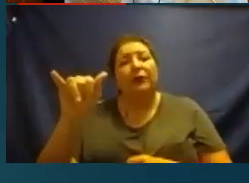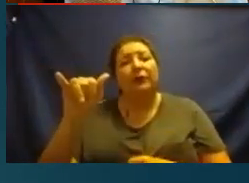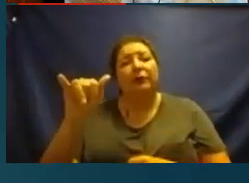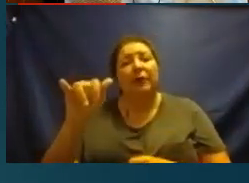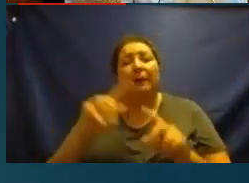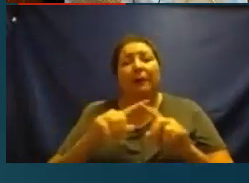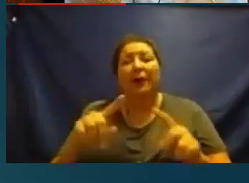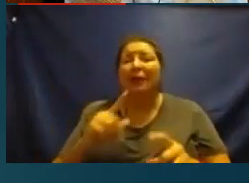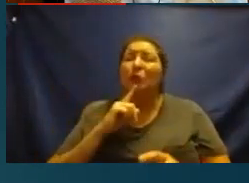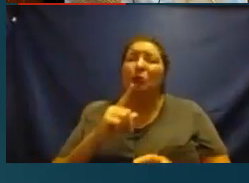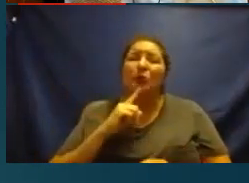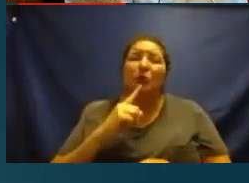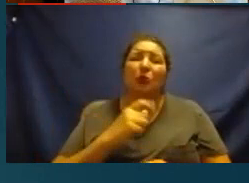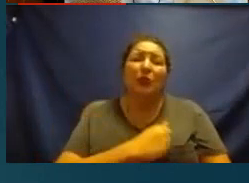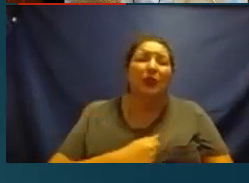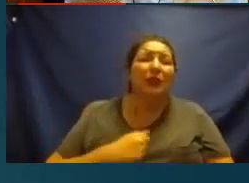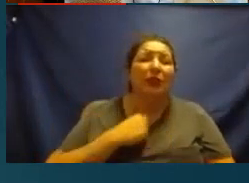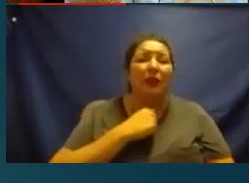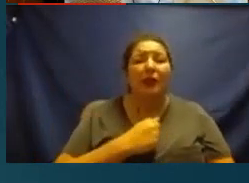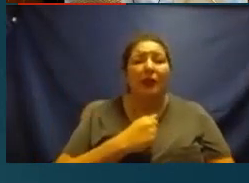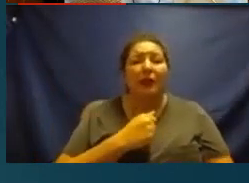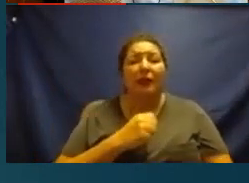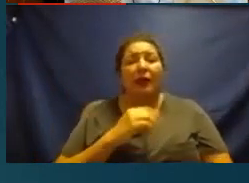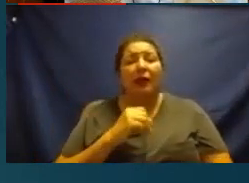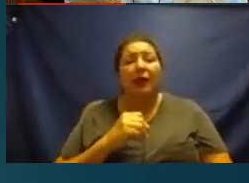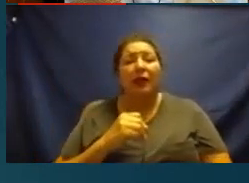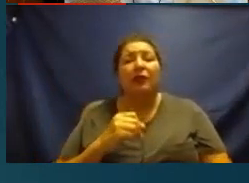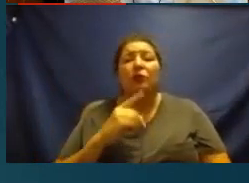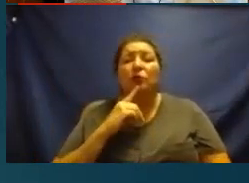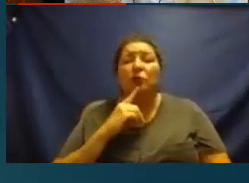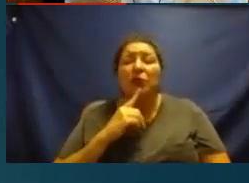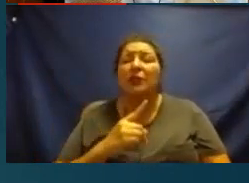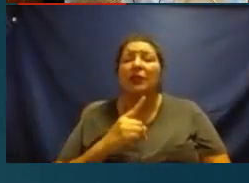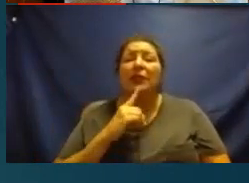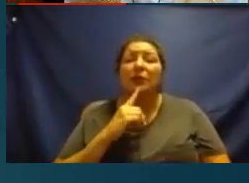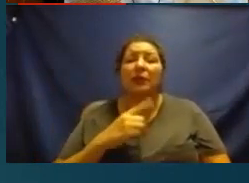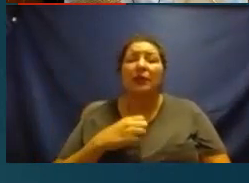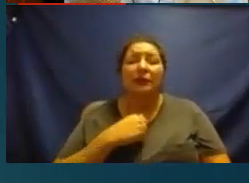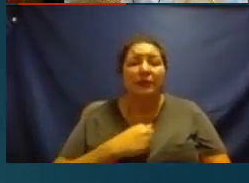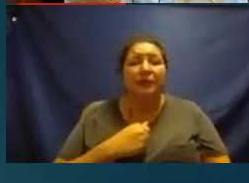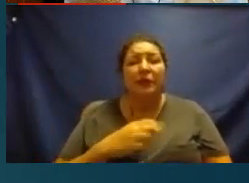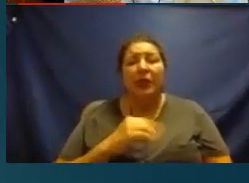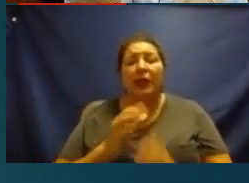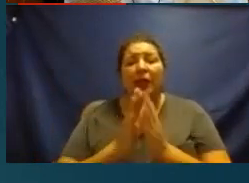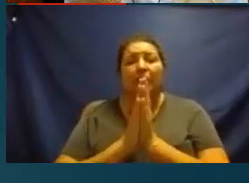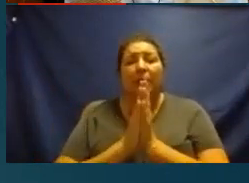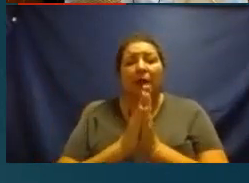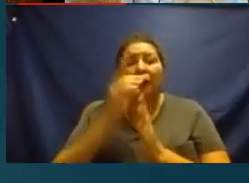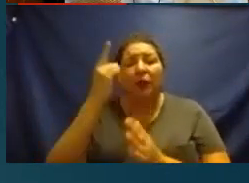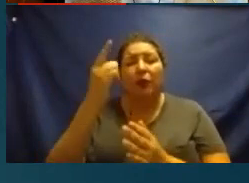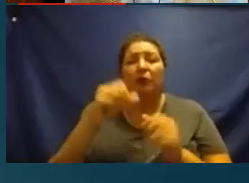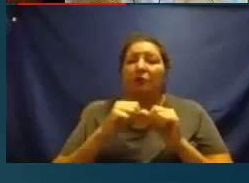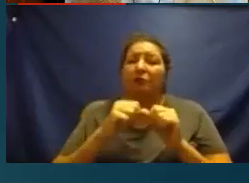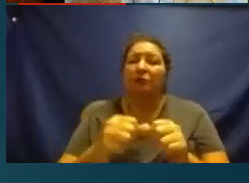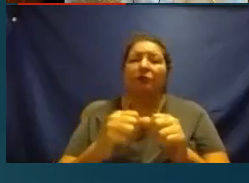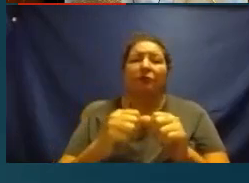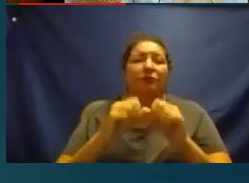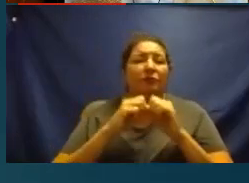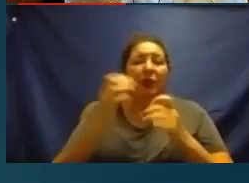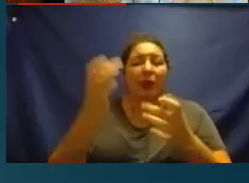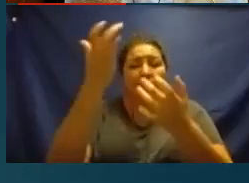I am heartily sorry for them, and sincerely repent of them. And I pray you of your boundless mercy, and for